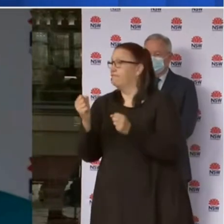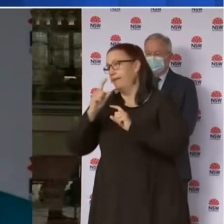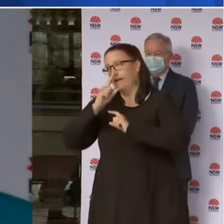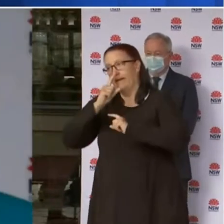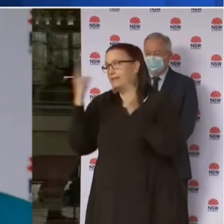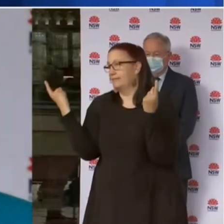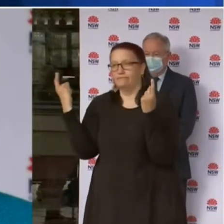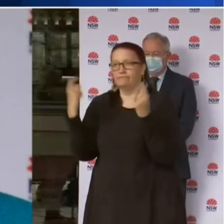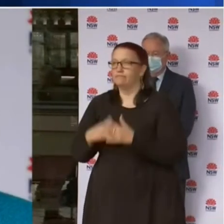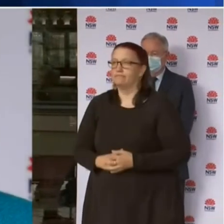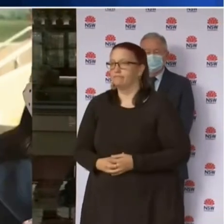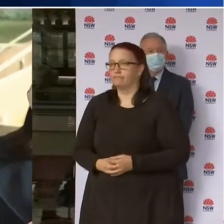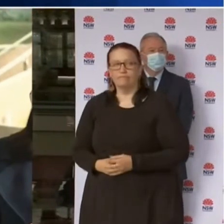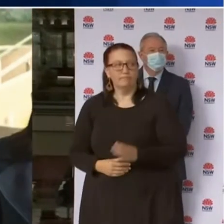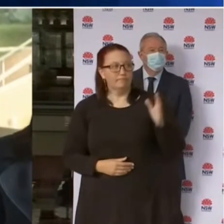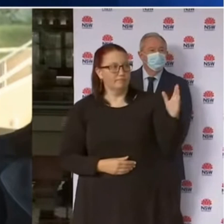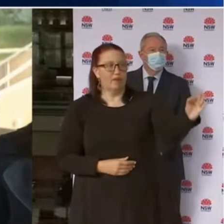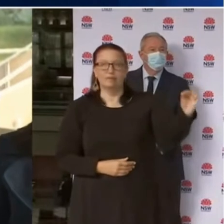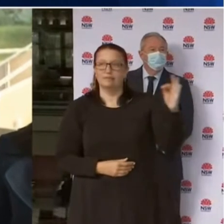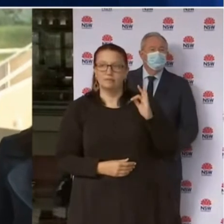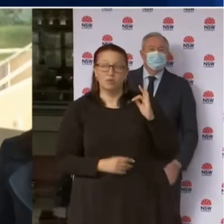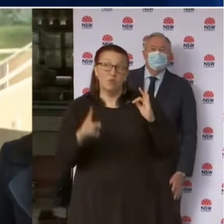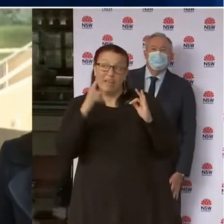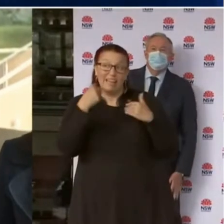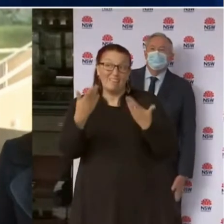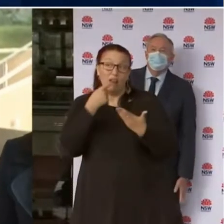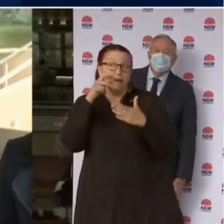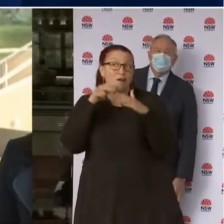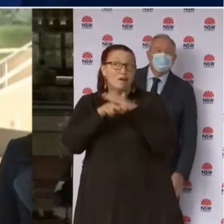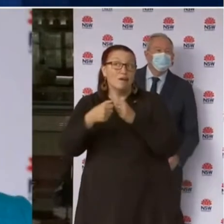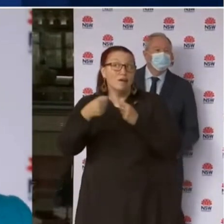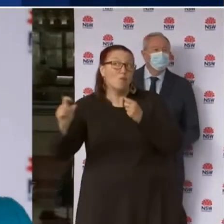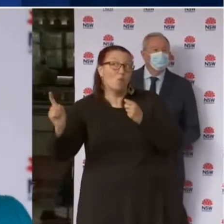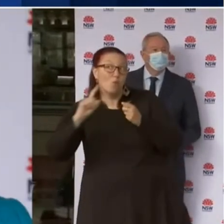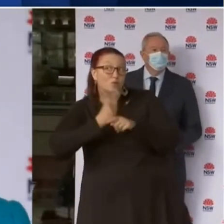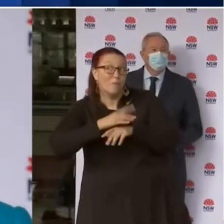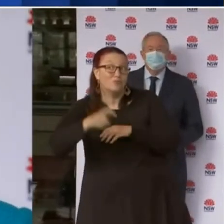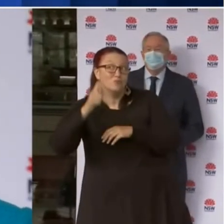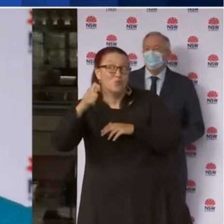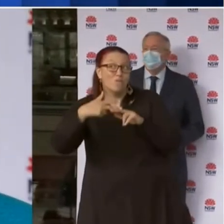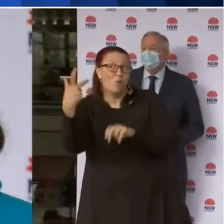expand on what those can you expand on what those announcement might be? Very soon.